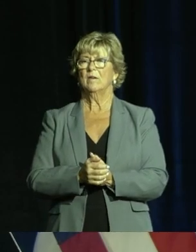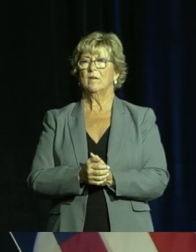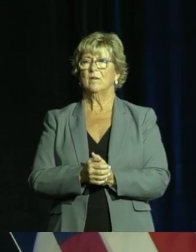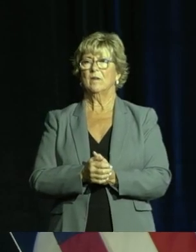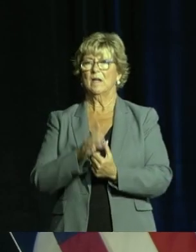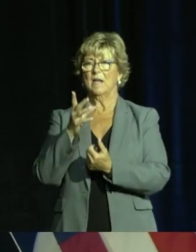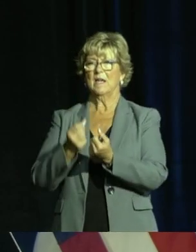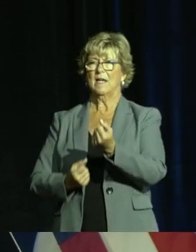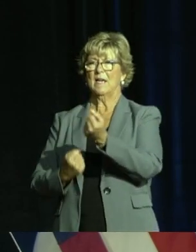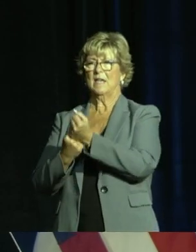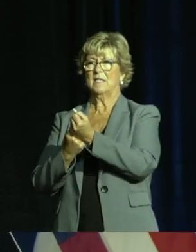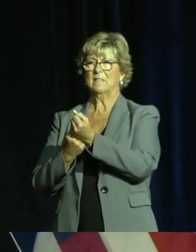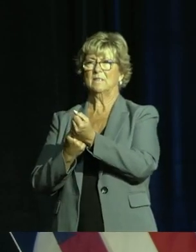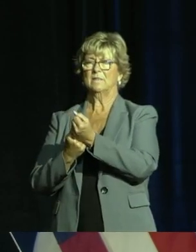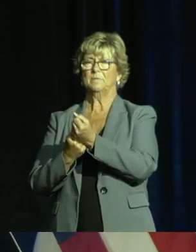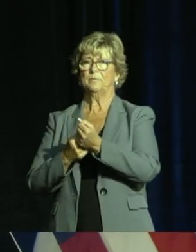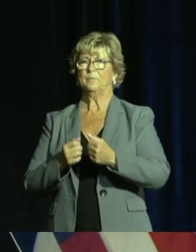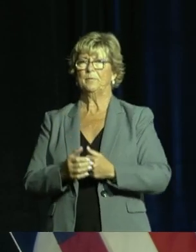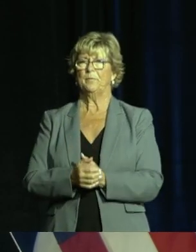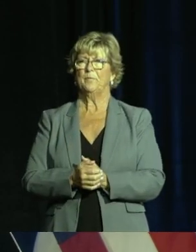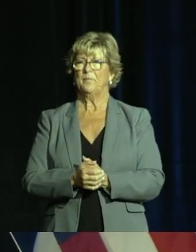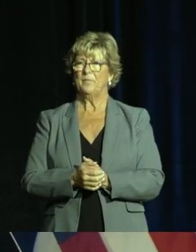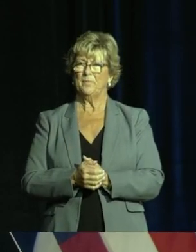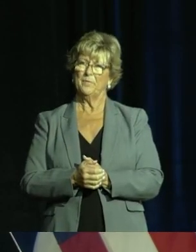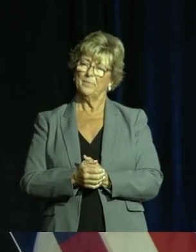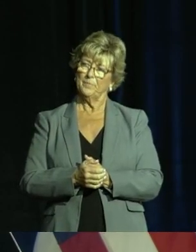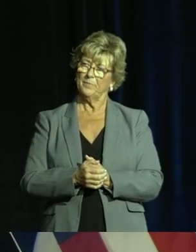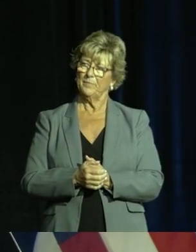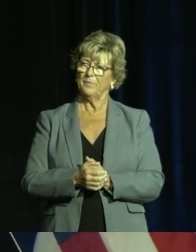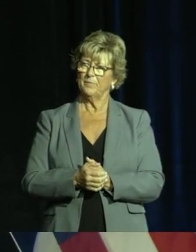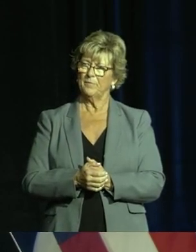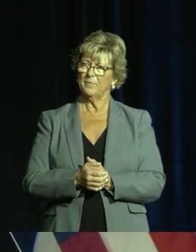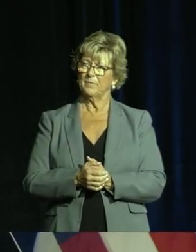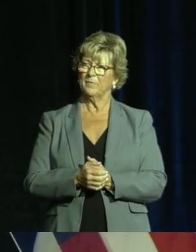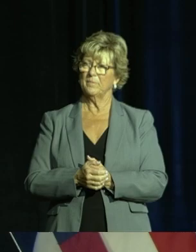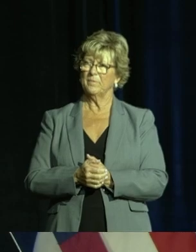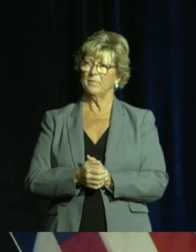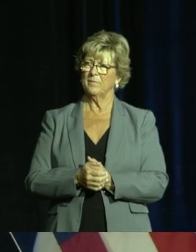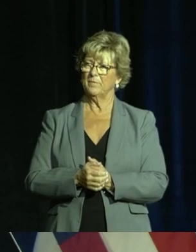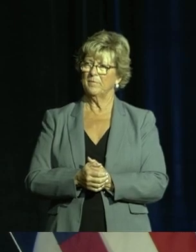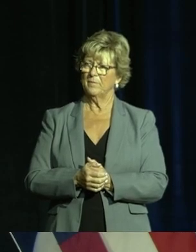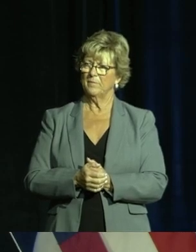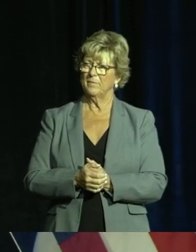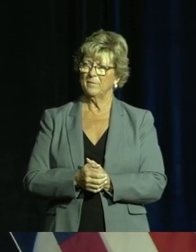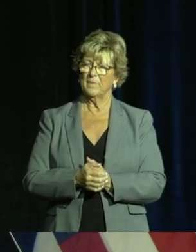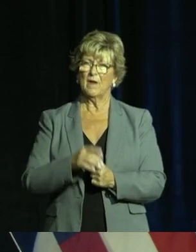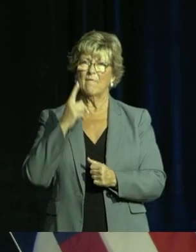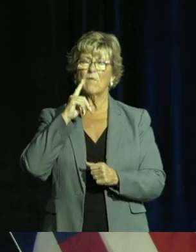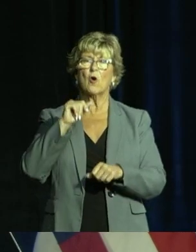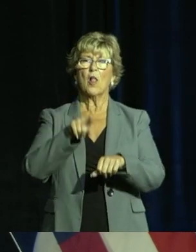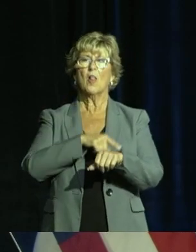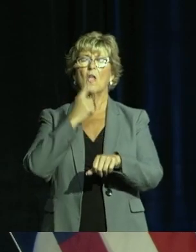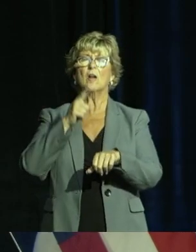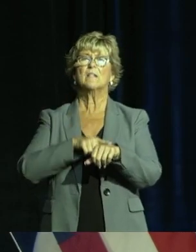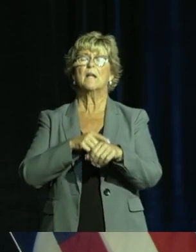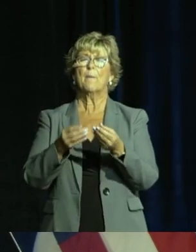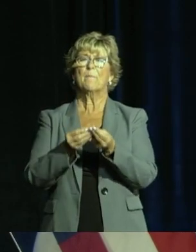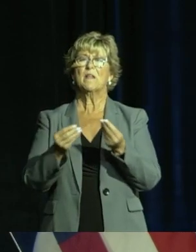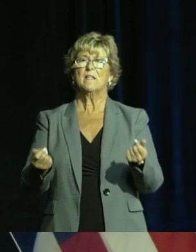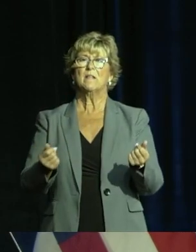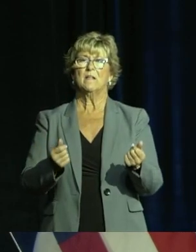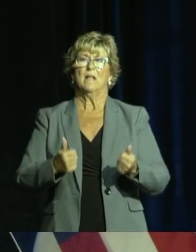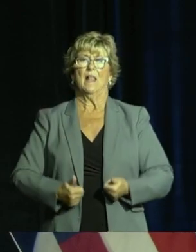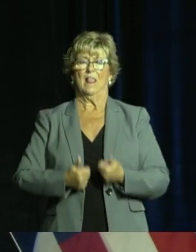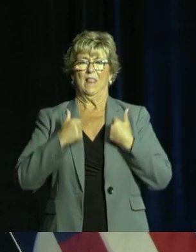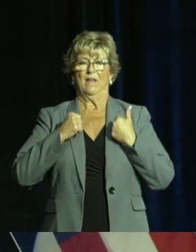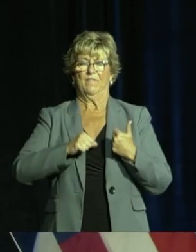support for the survivors, and real work towards a long-term solution which offers life and